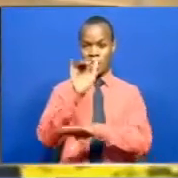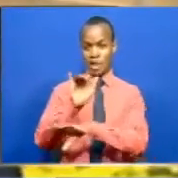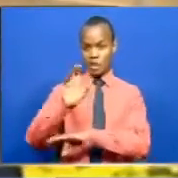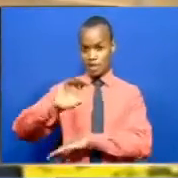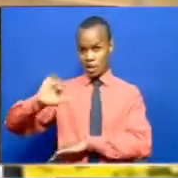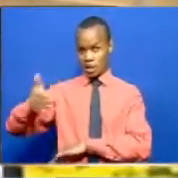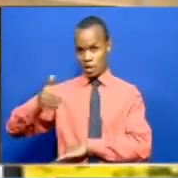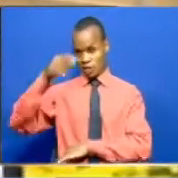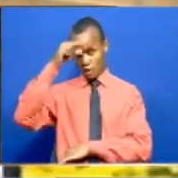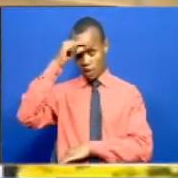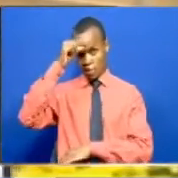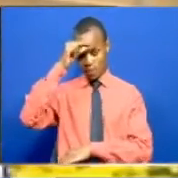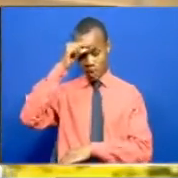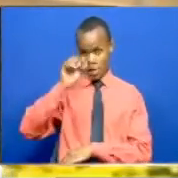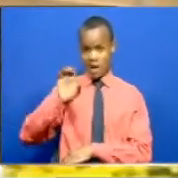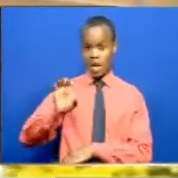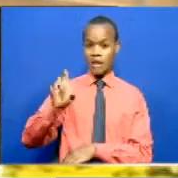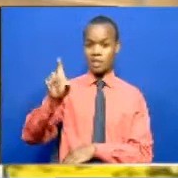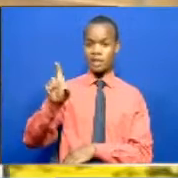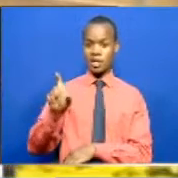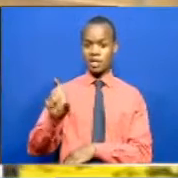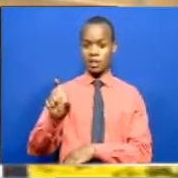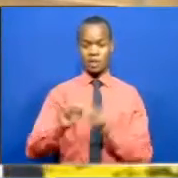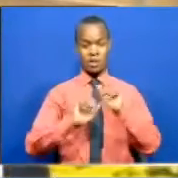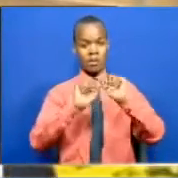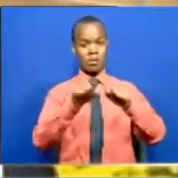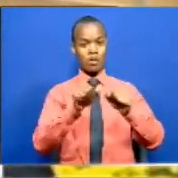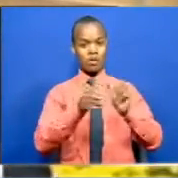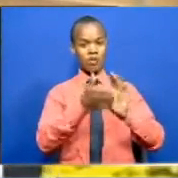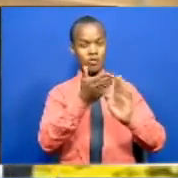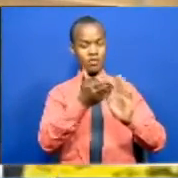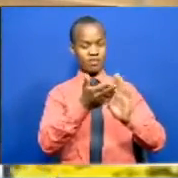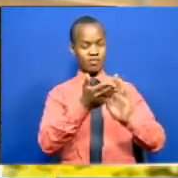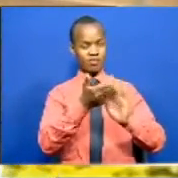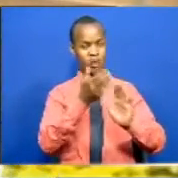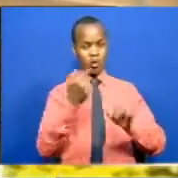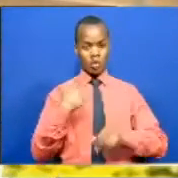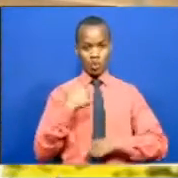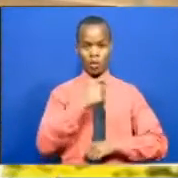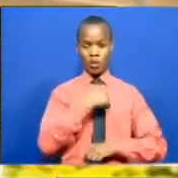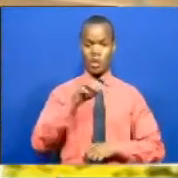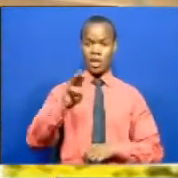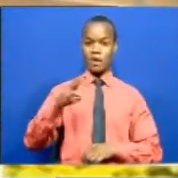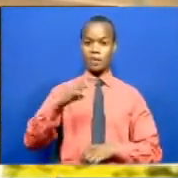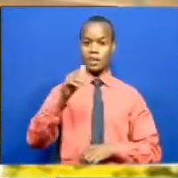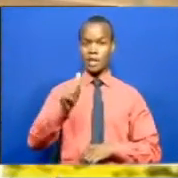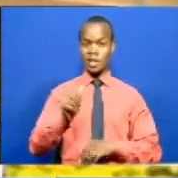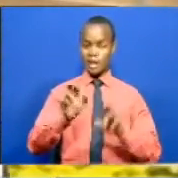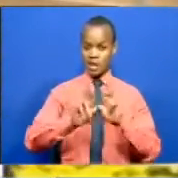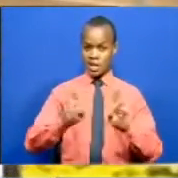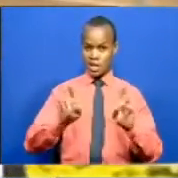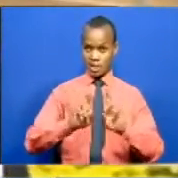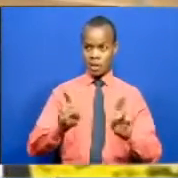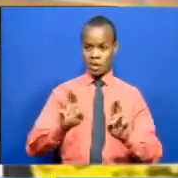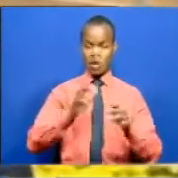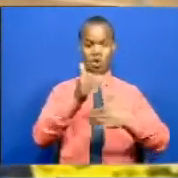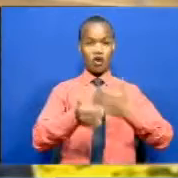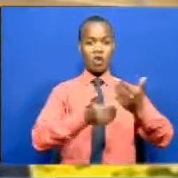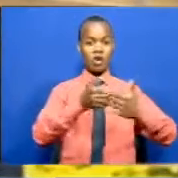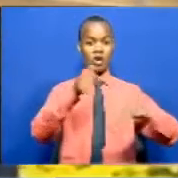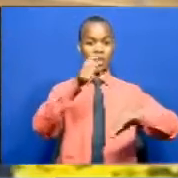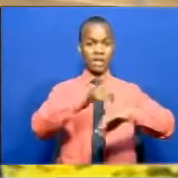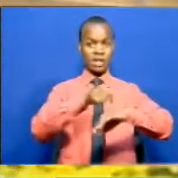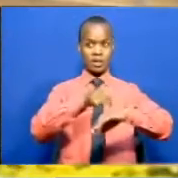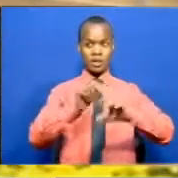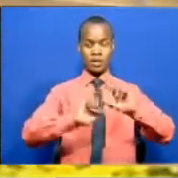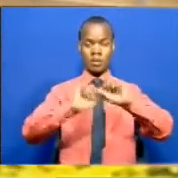the executive, to rise to the occasion. We as the members of the assembly, we are ready all the time to provide